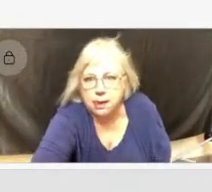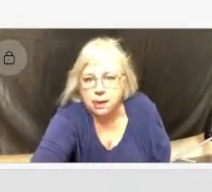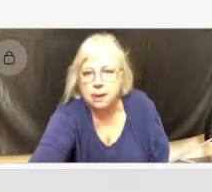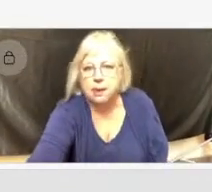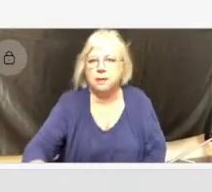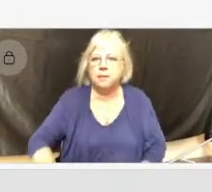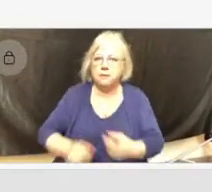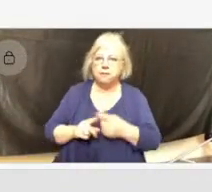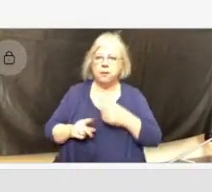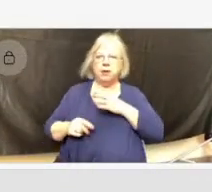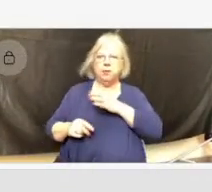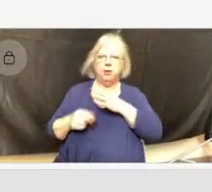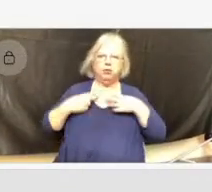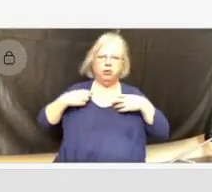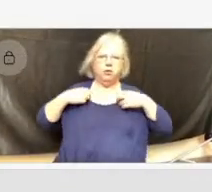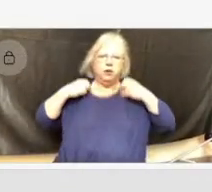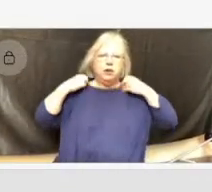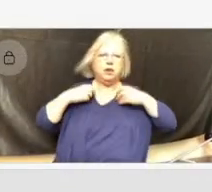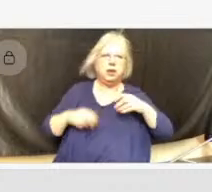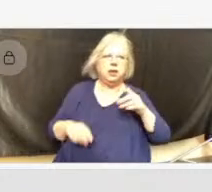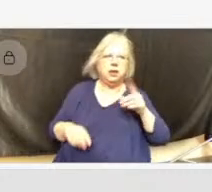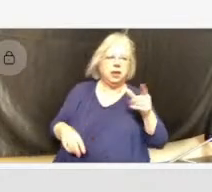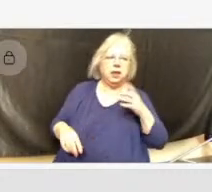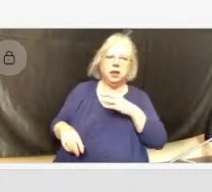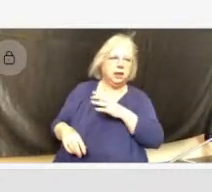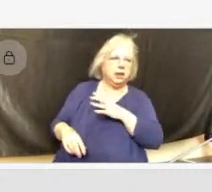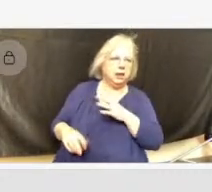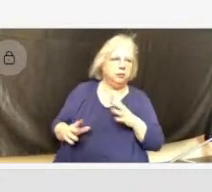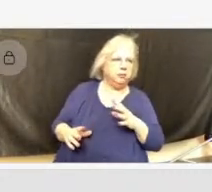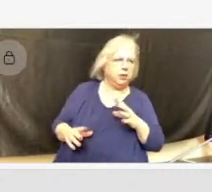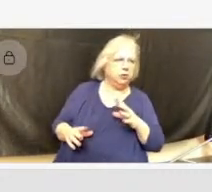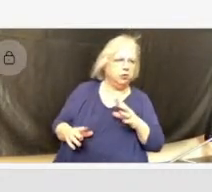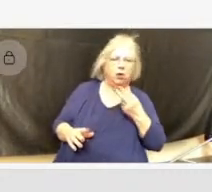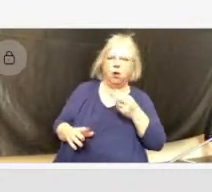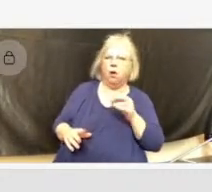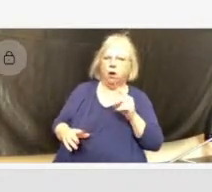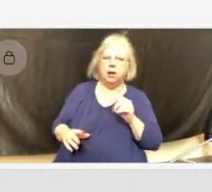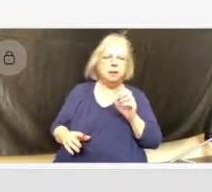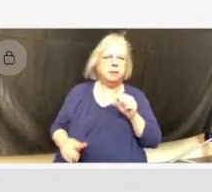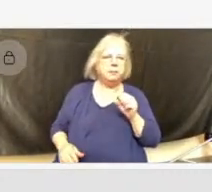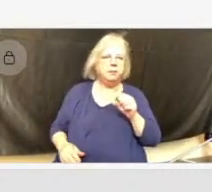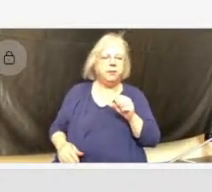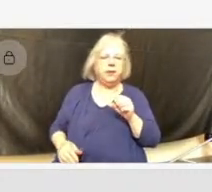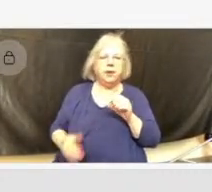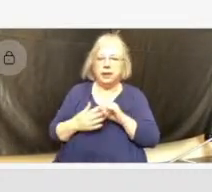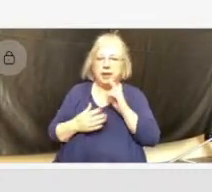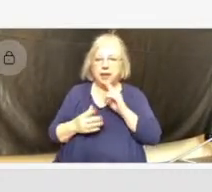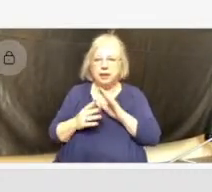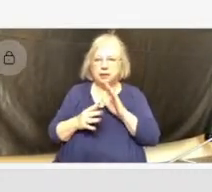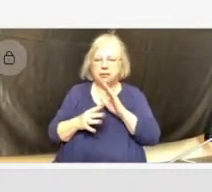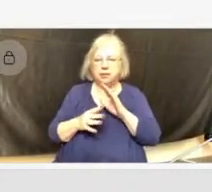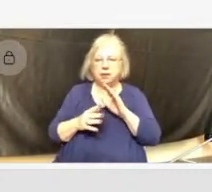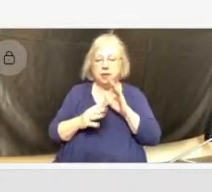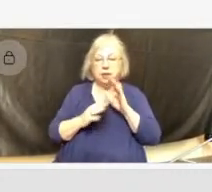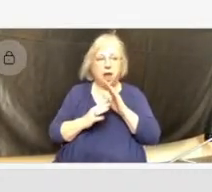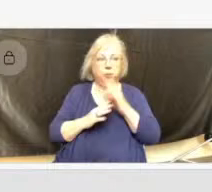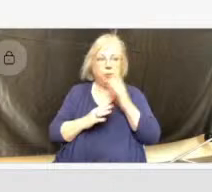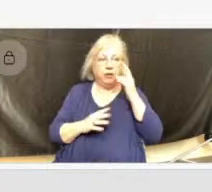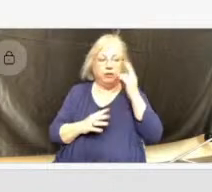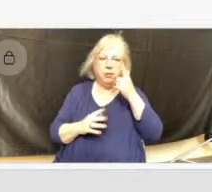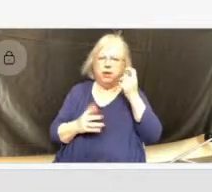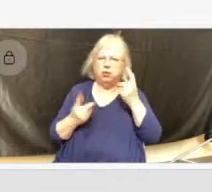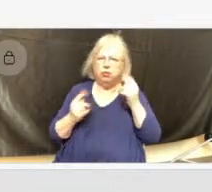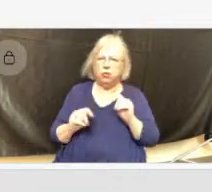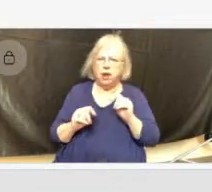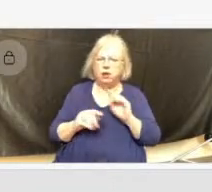ask a question, Robbie. Is that, I guess this is to Rami, is that kind of the main reason is because you're trying to put a duplex on a lot